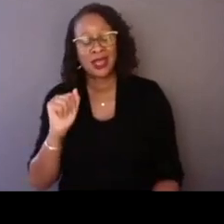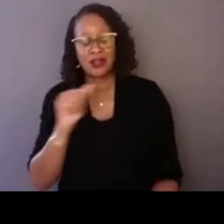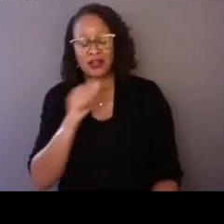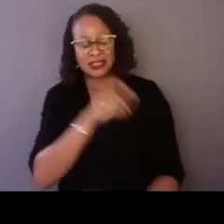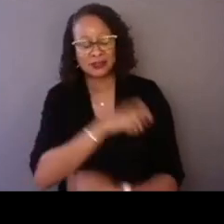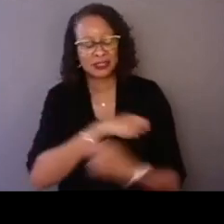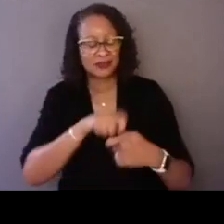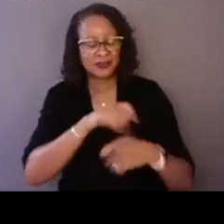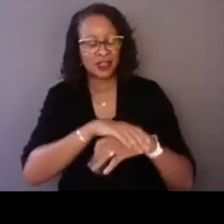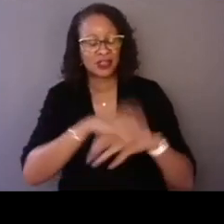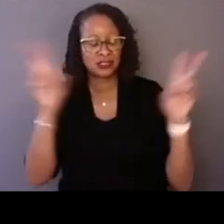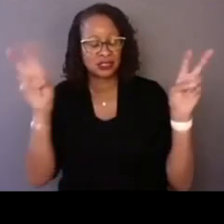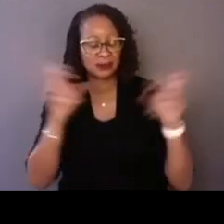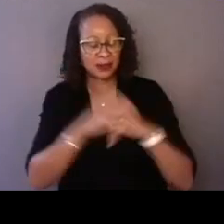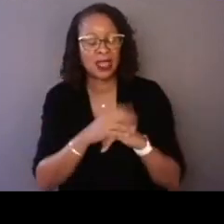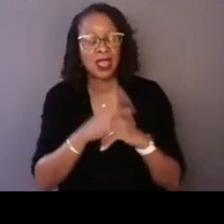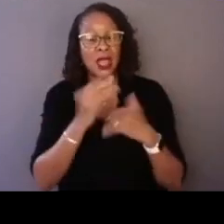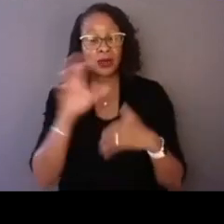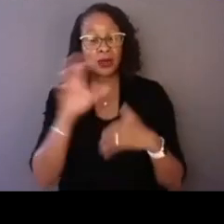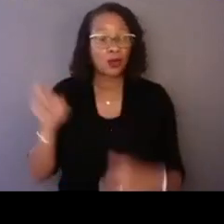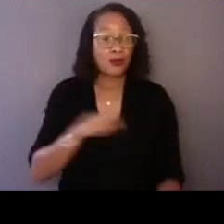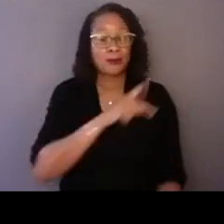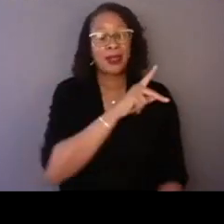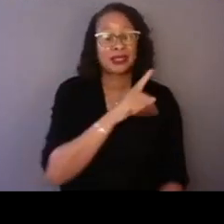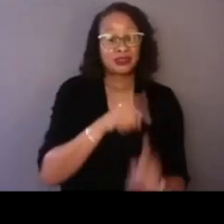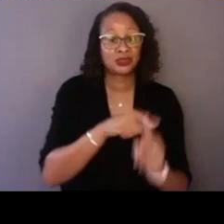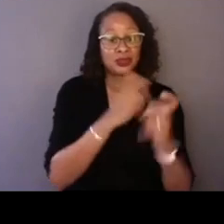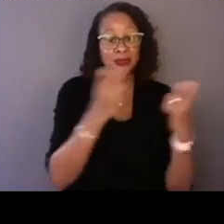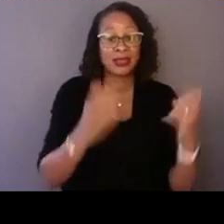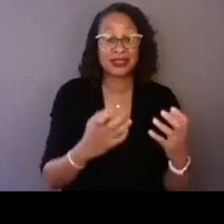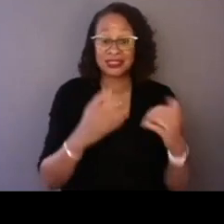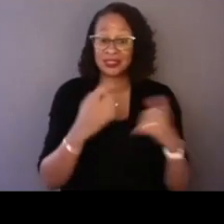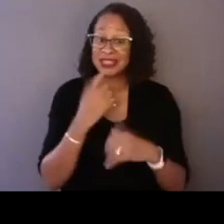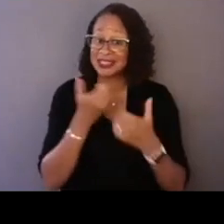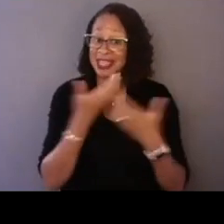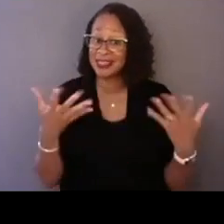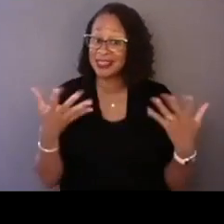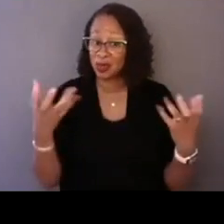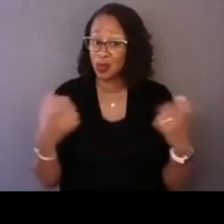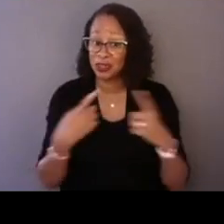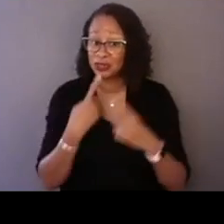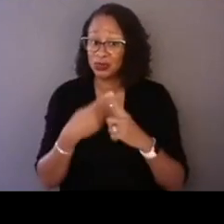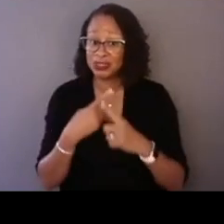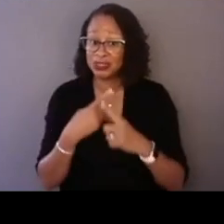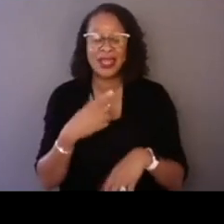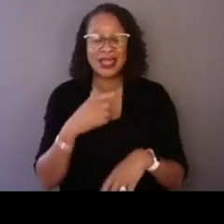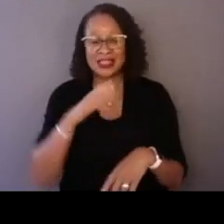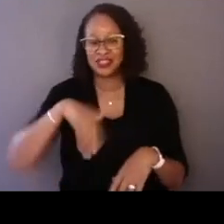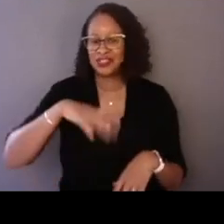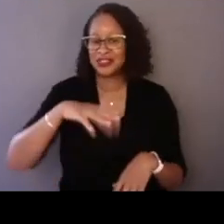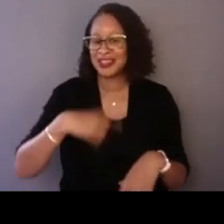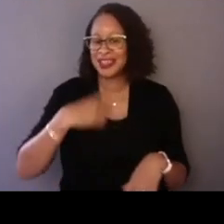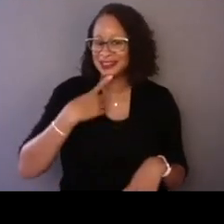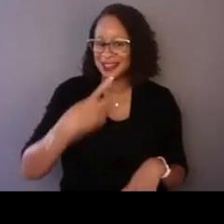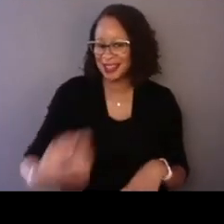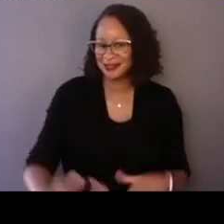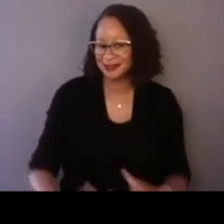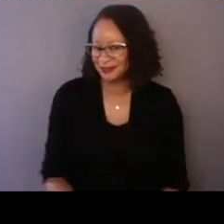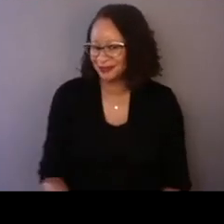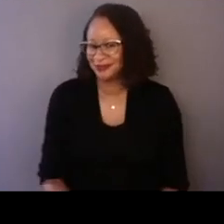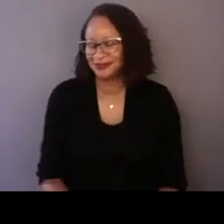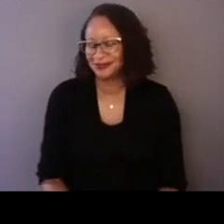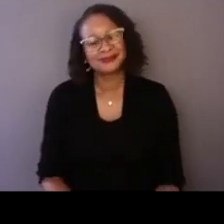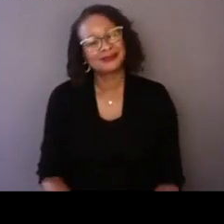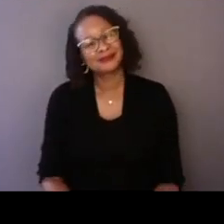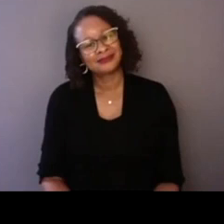of the webinar, I want to circle back to each of the panelists and say, is there anything that you wanted to say that you did not get the chance to